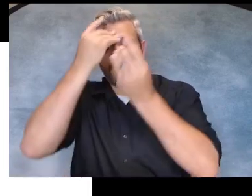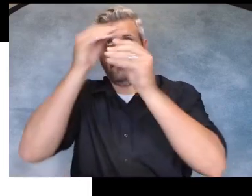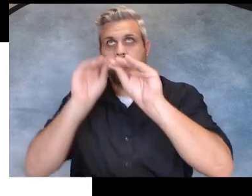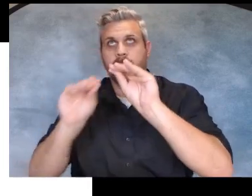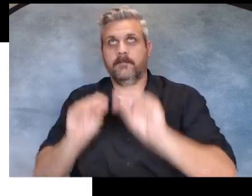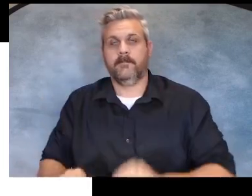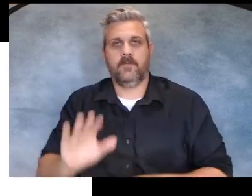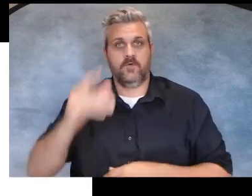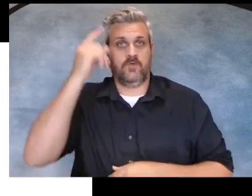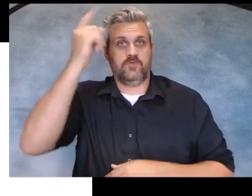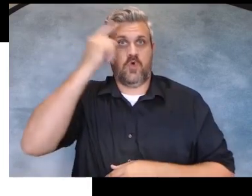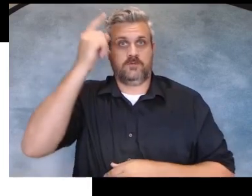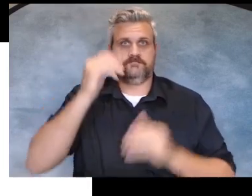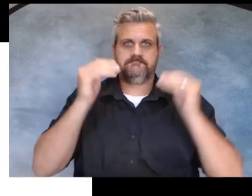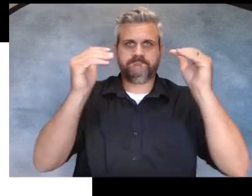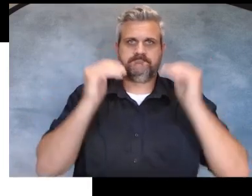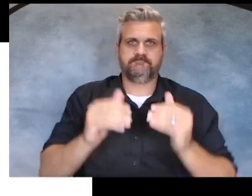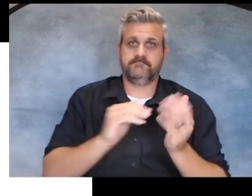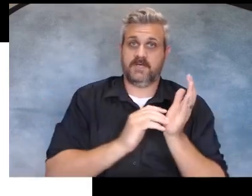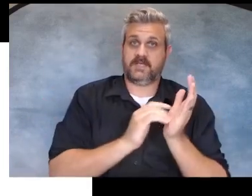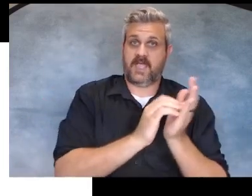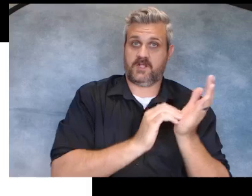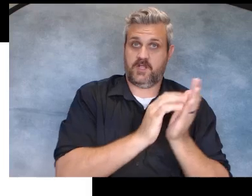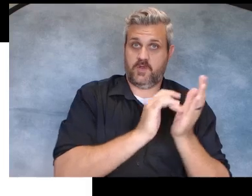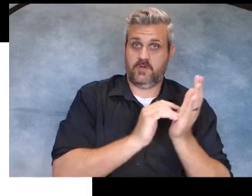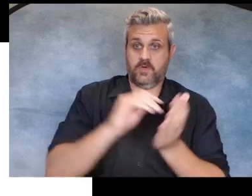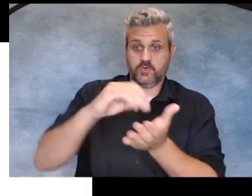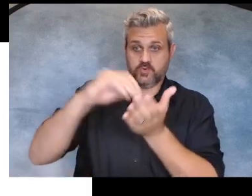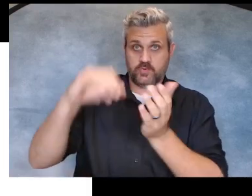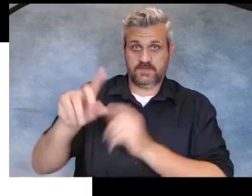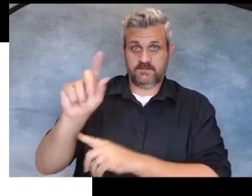student's thoughts. A calculator, where